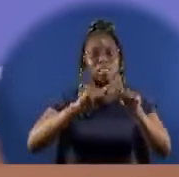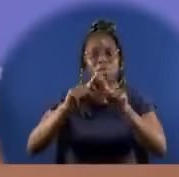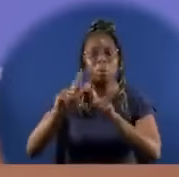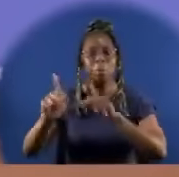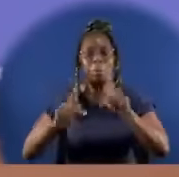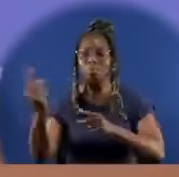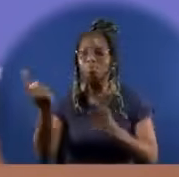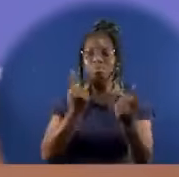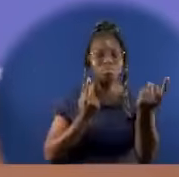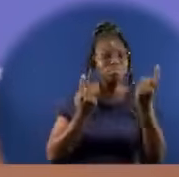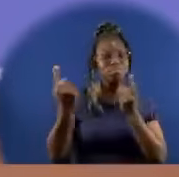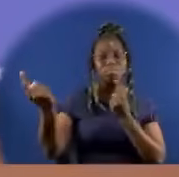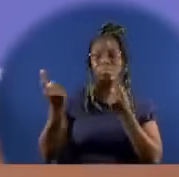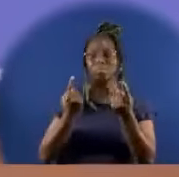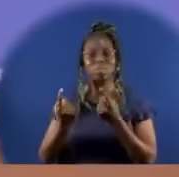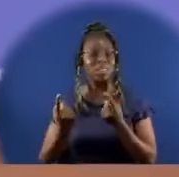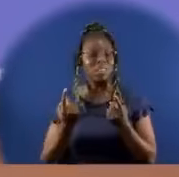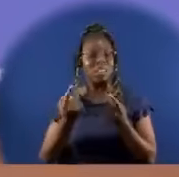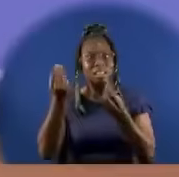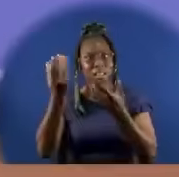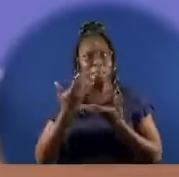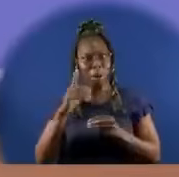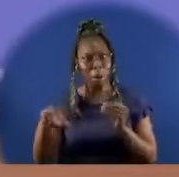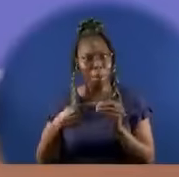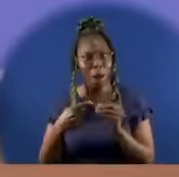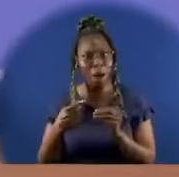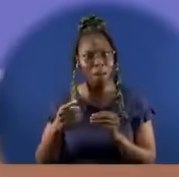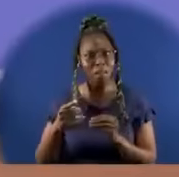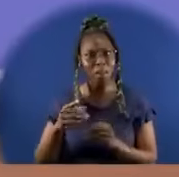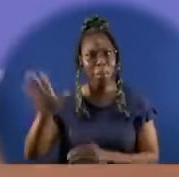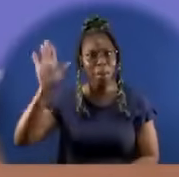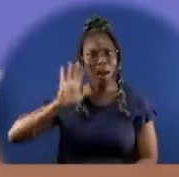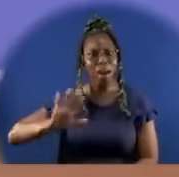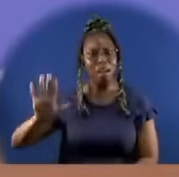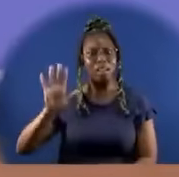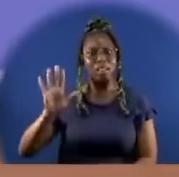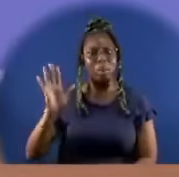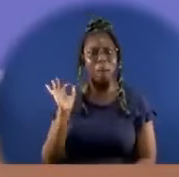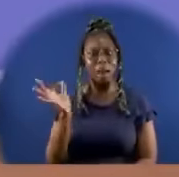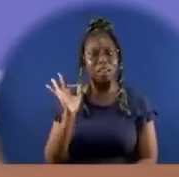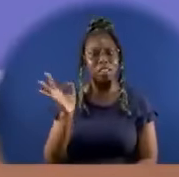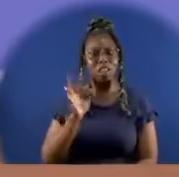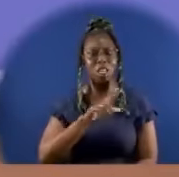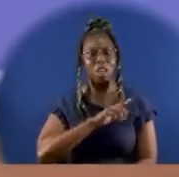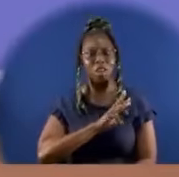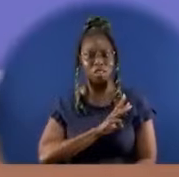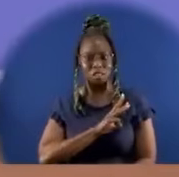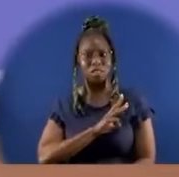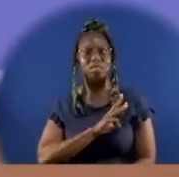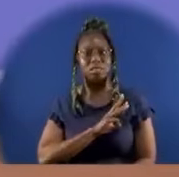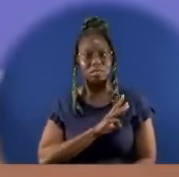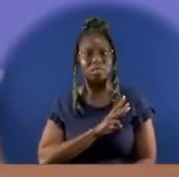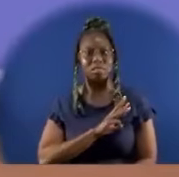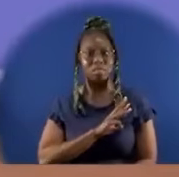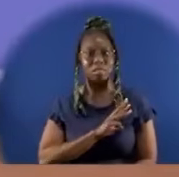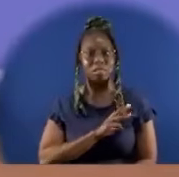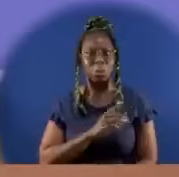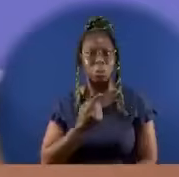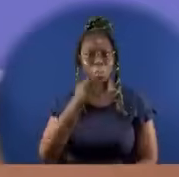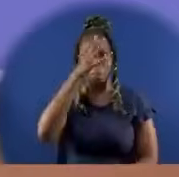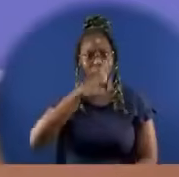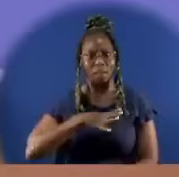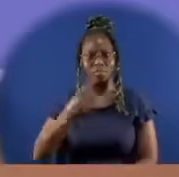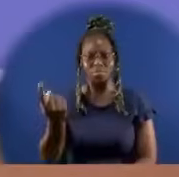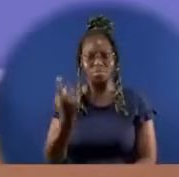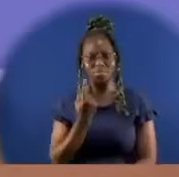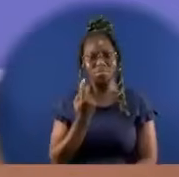pastor did this. And I remember when Pastor Lawson said this. And I remember when he did this. And one such person, Bishop Walter Scott Thomas, he walked up to me and he said,